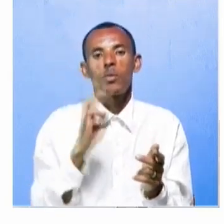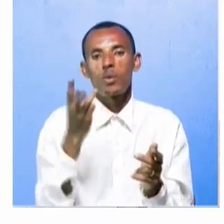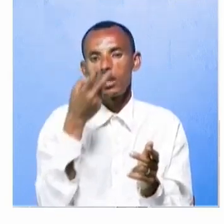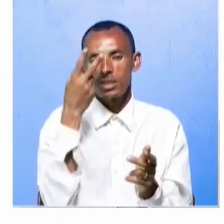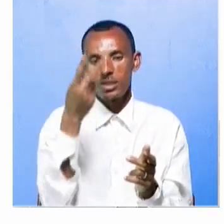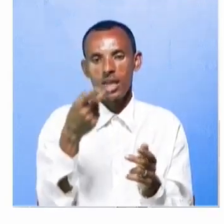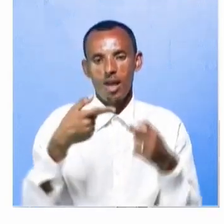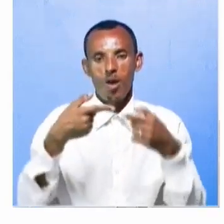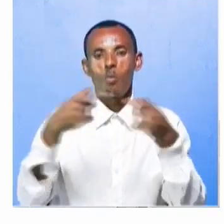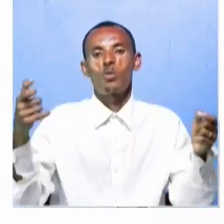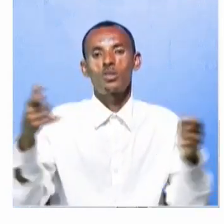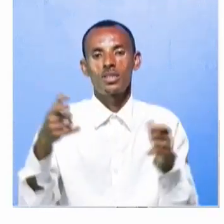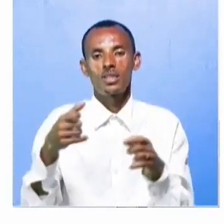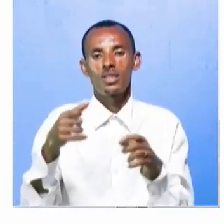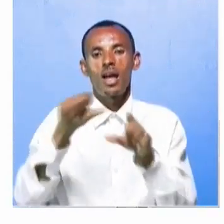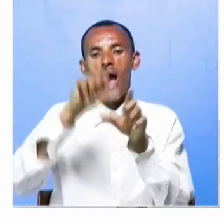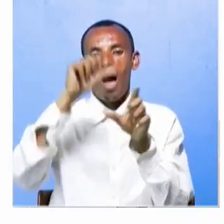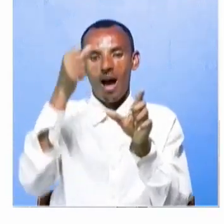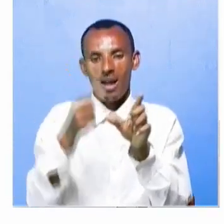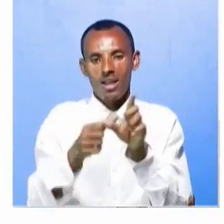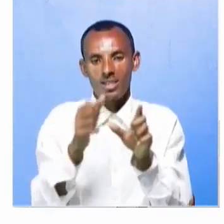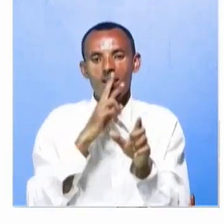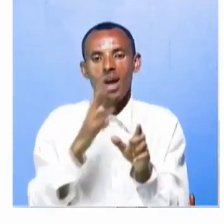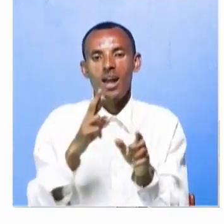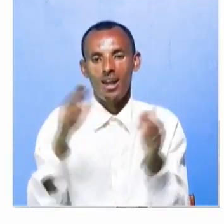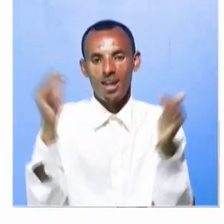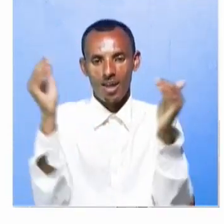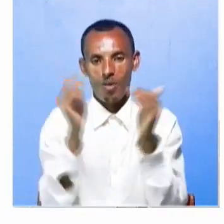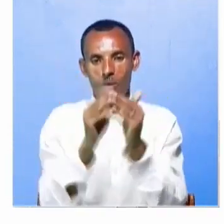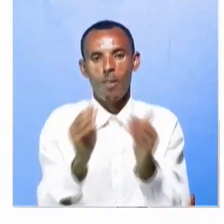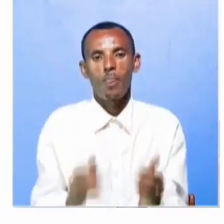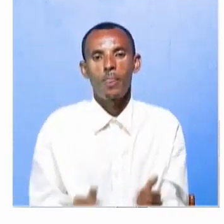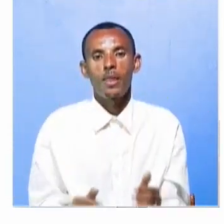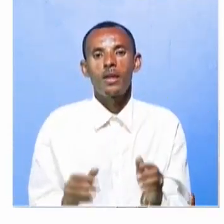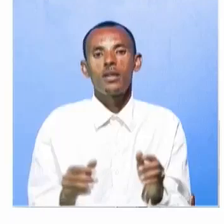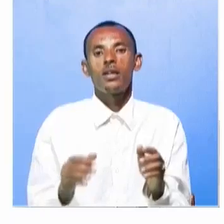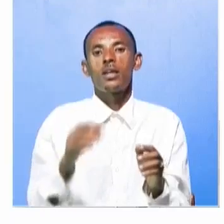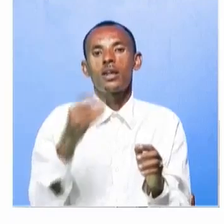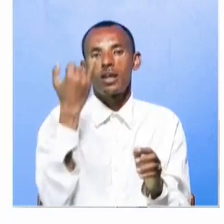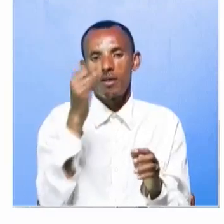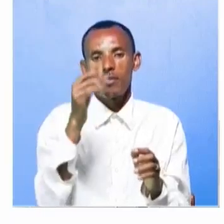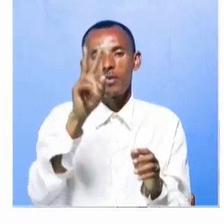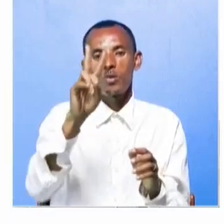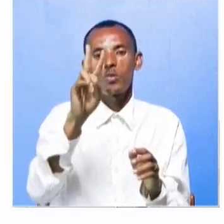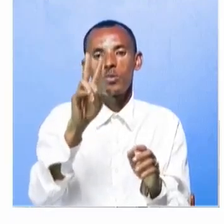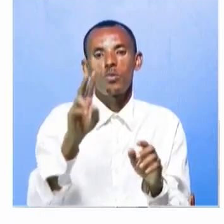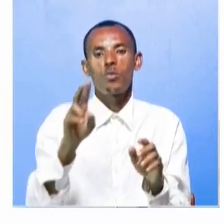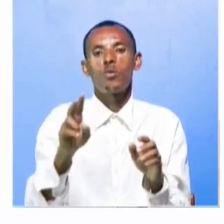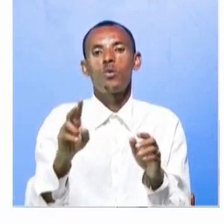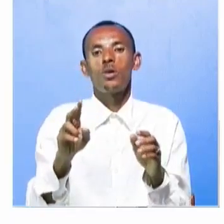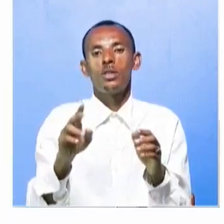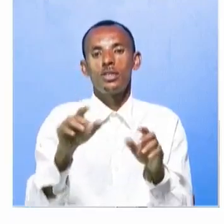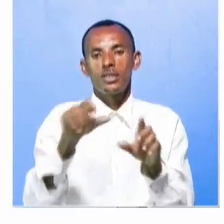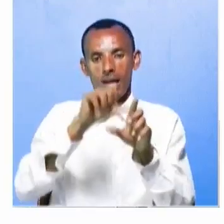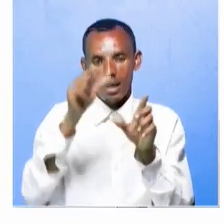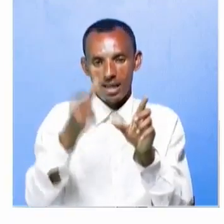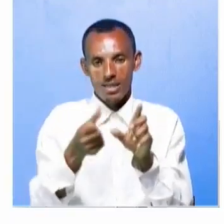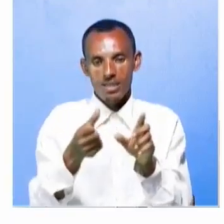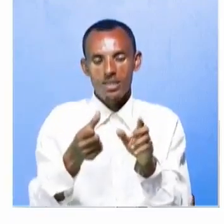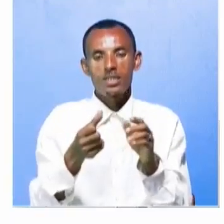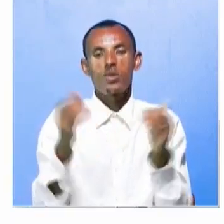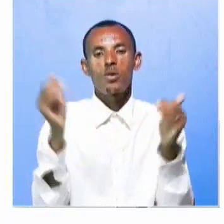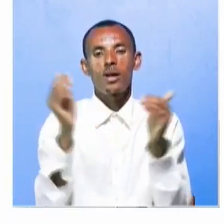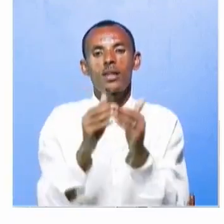angles are also congruent. By default, as I have told you earlier, if two of the angles are